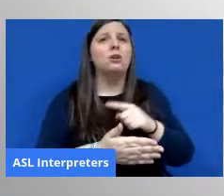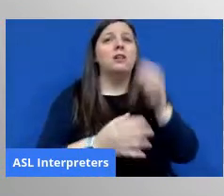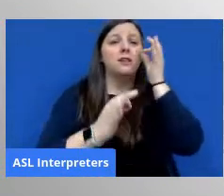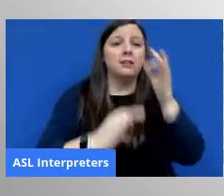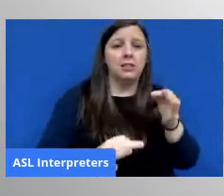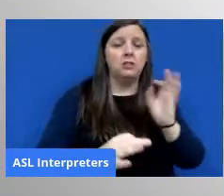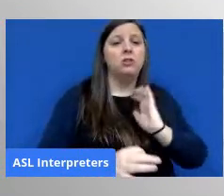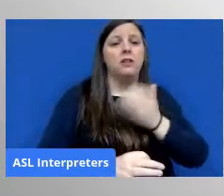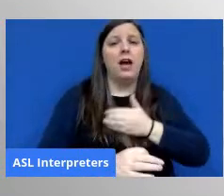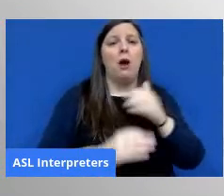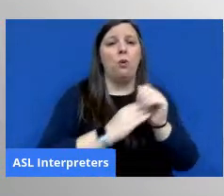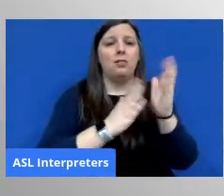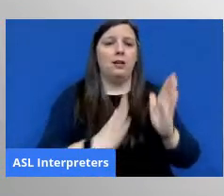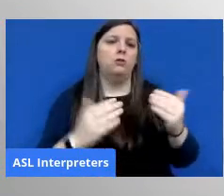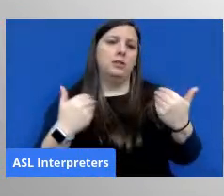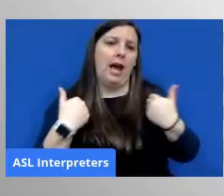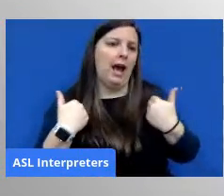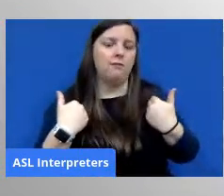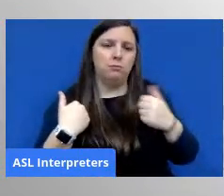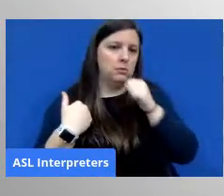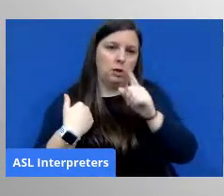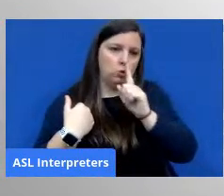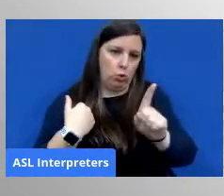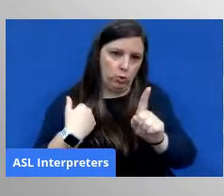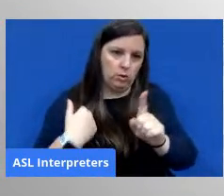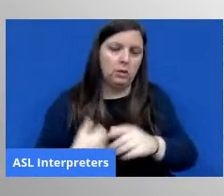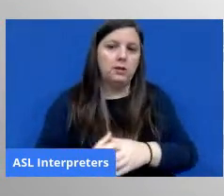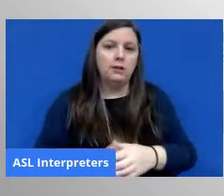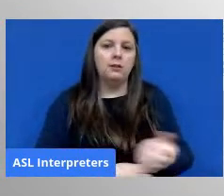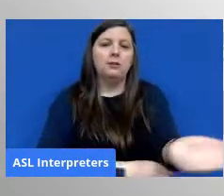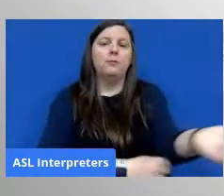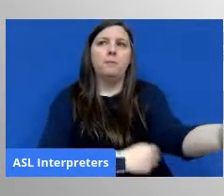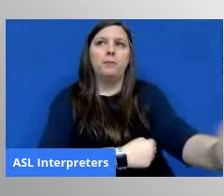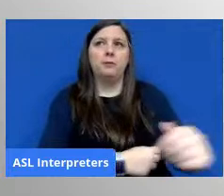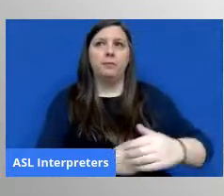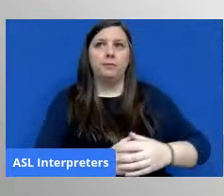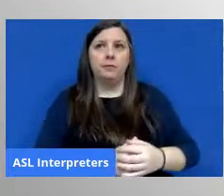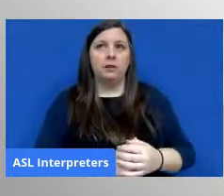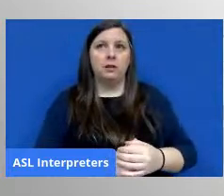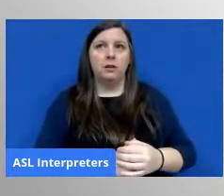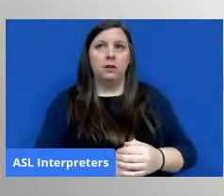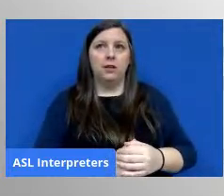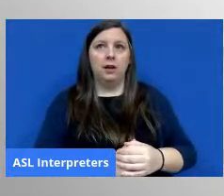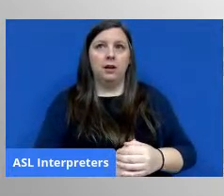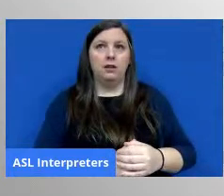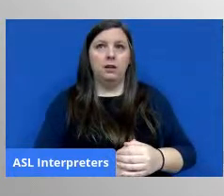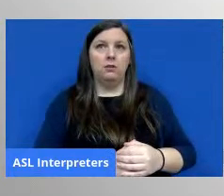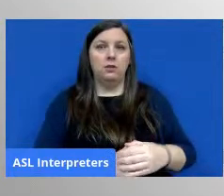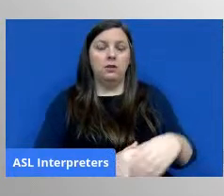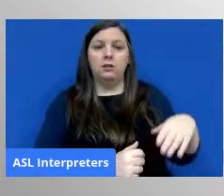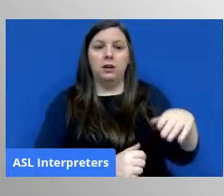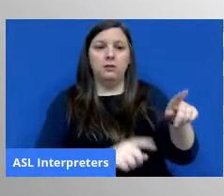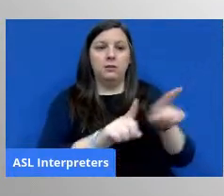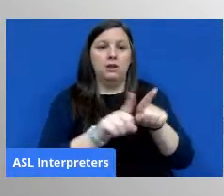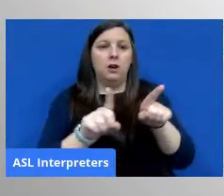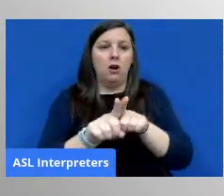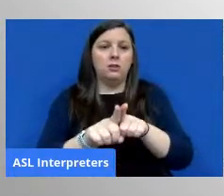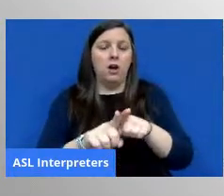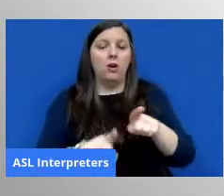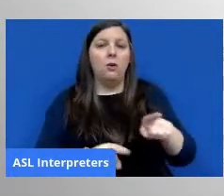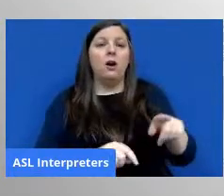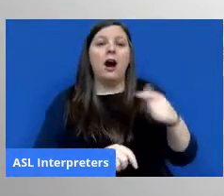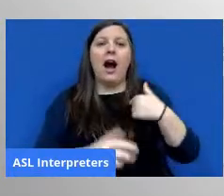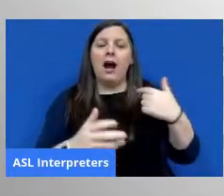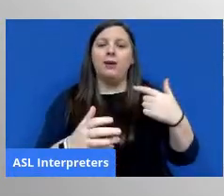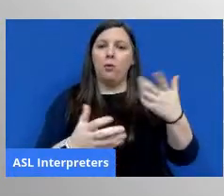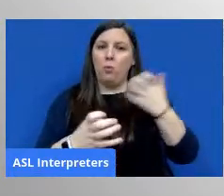because that's definitely not the case. And also, Dr. Thomas, Dr. Gann, I know I'm gonna be even shorter than Dr. Thomas. A part of